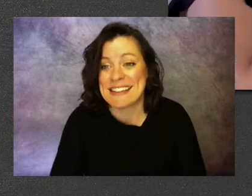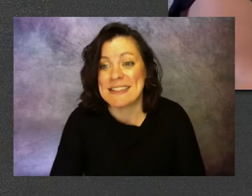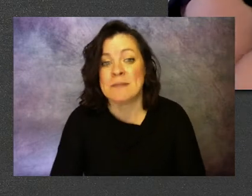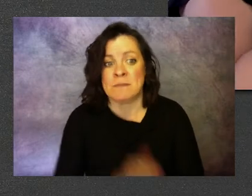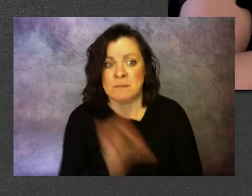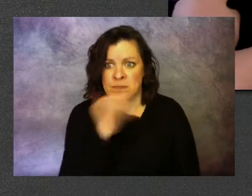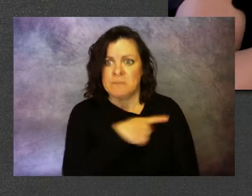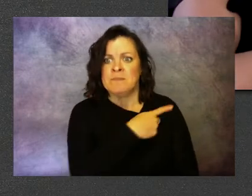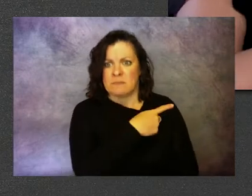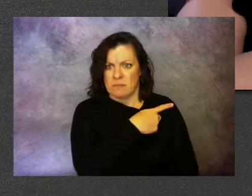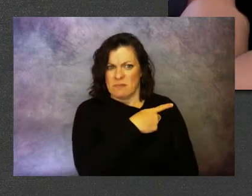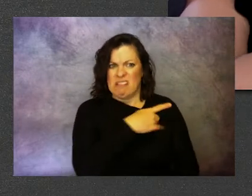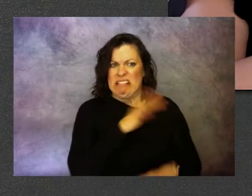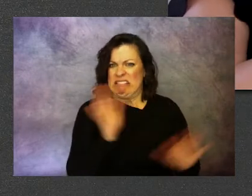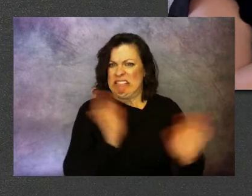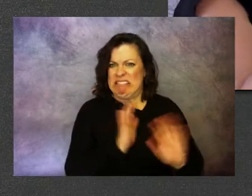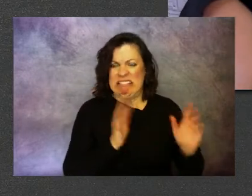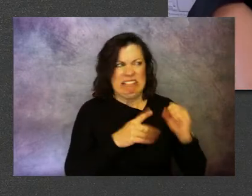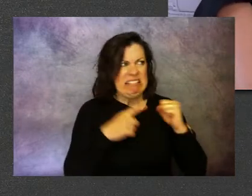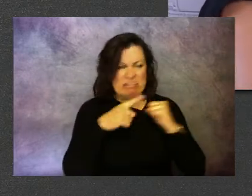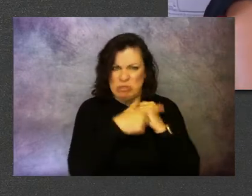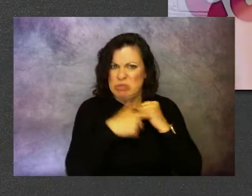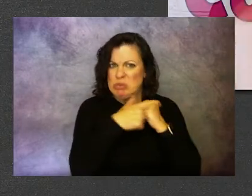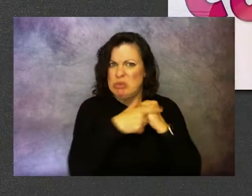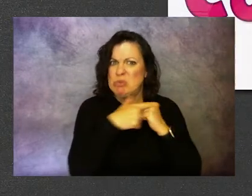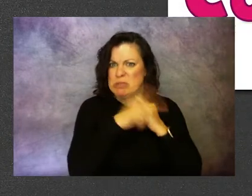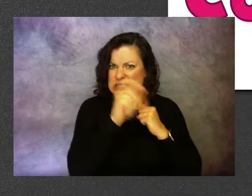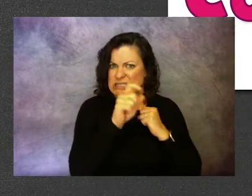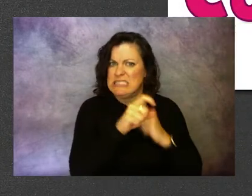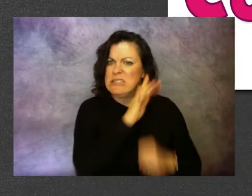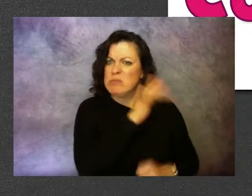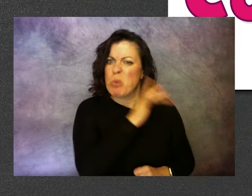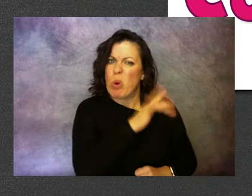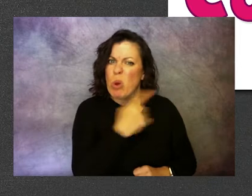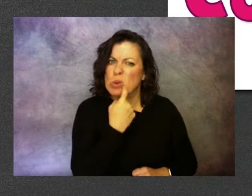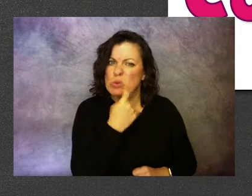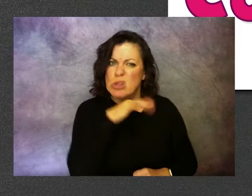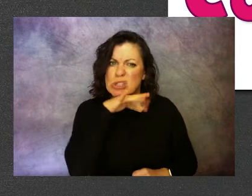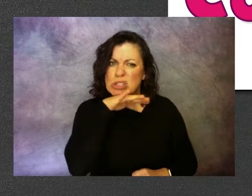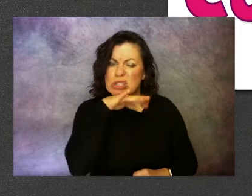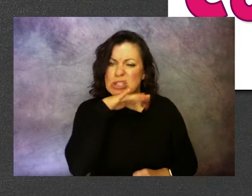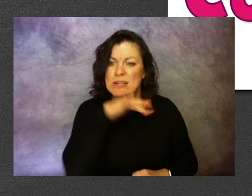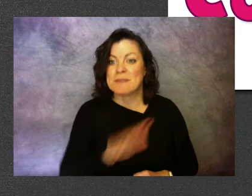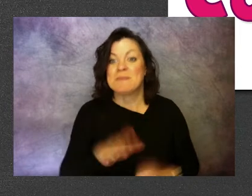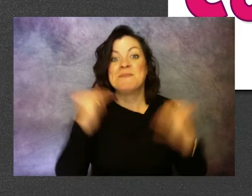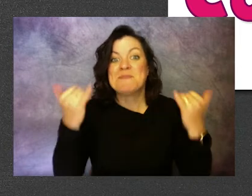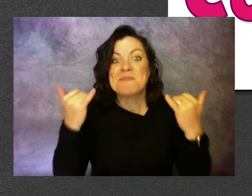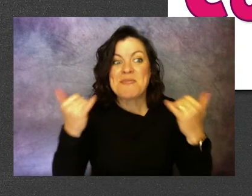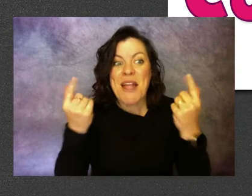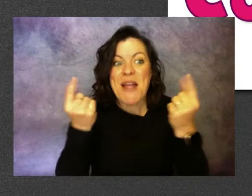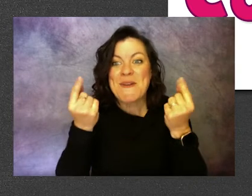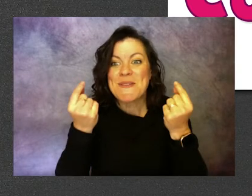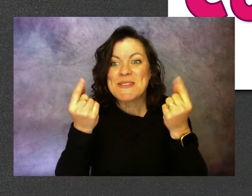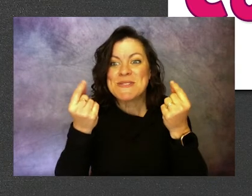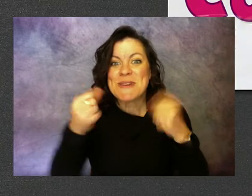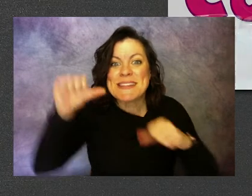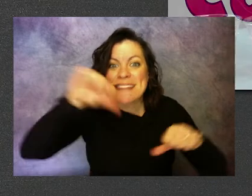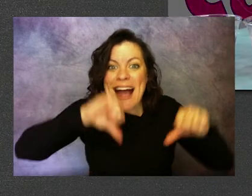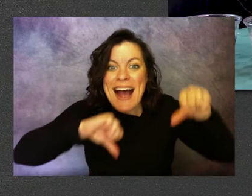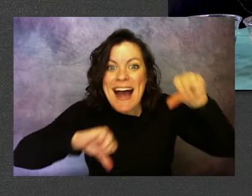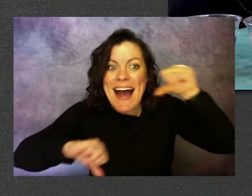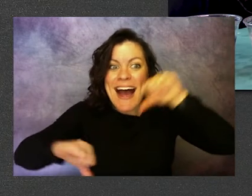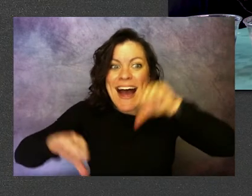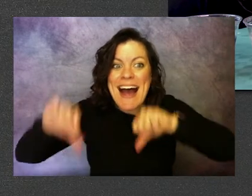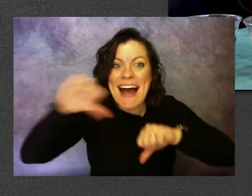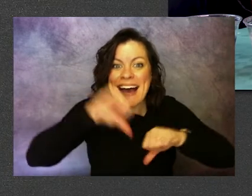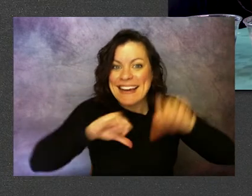good brush job. Poor tooth. We are going to do a little science